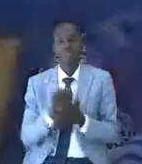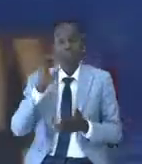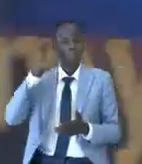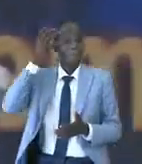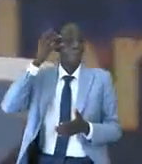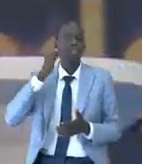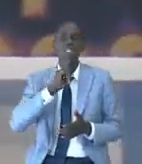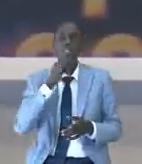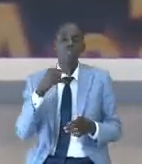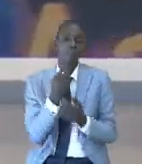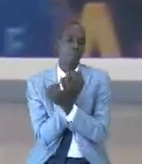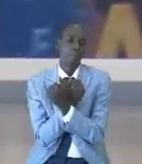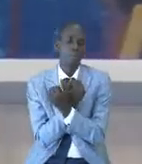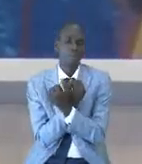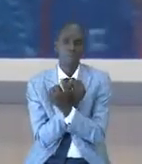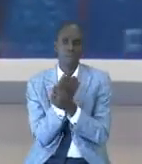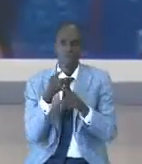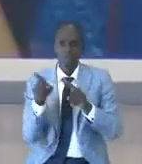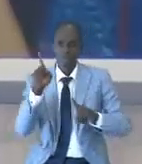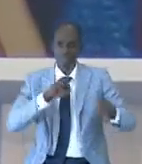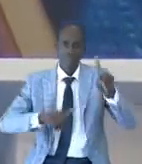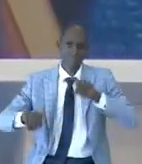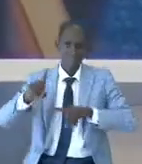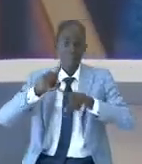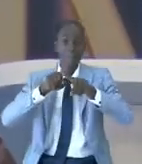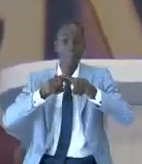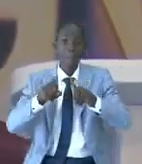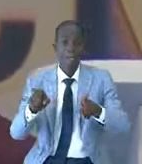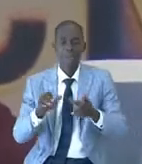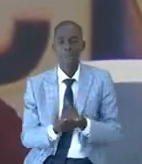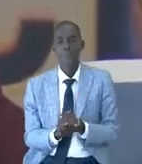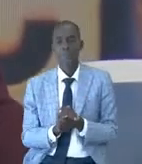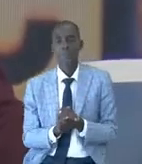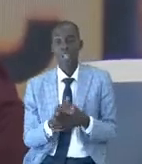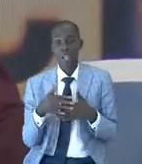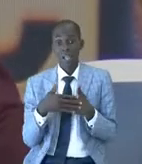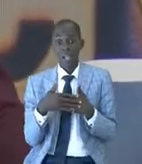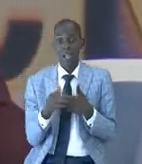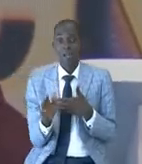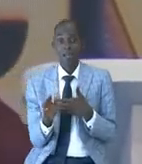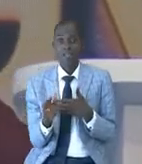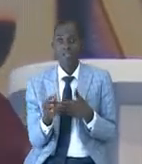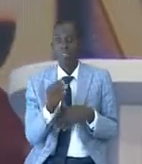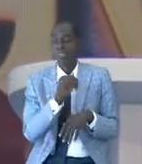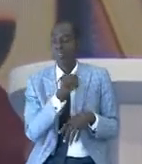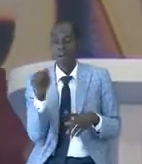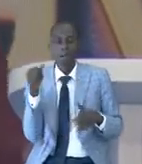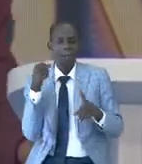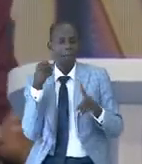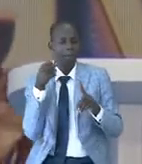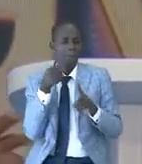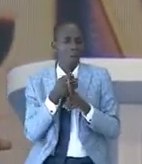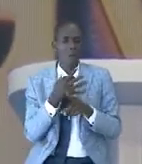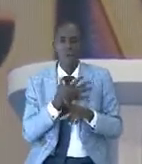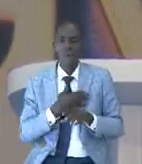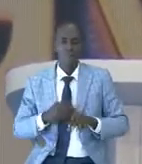But, somebody help me say but. After an impactful experience at